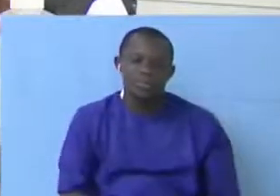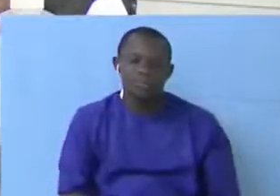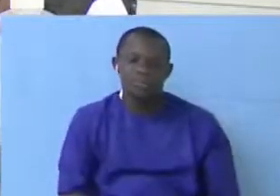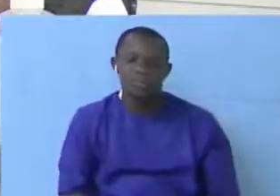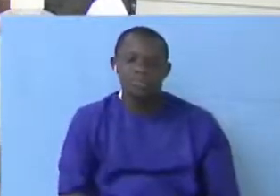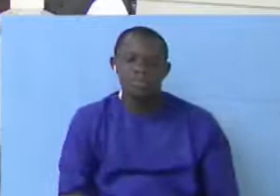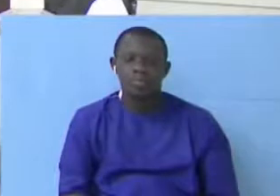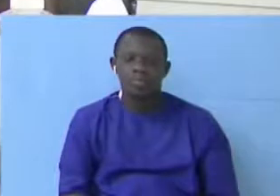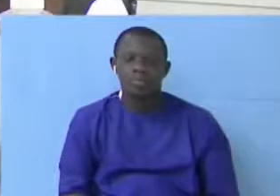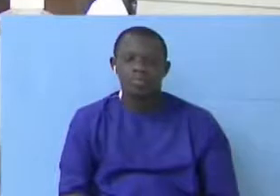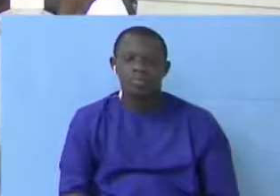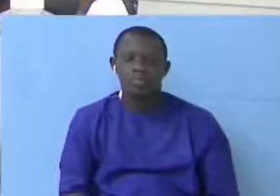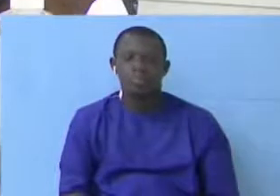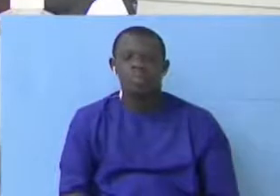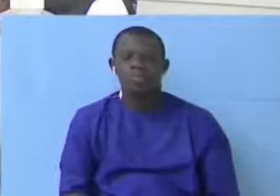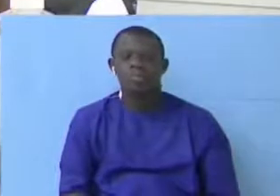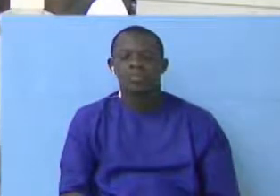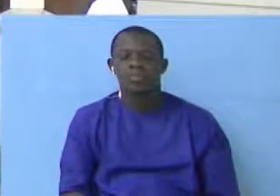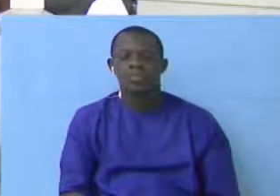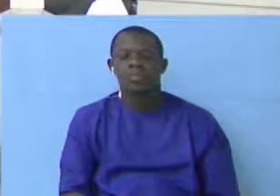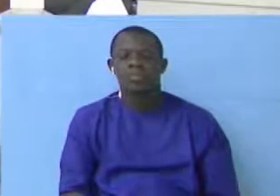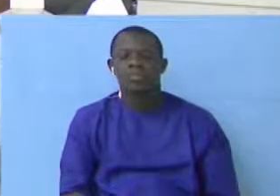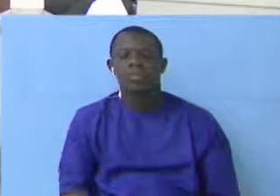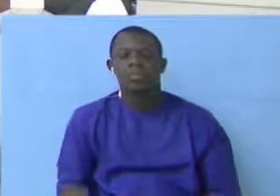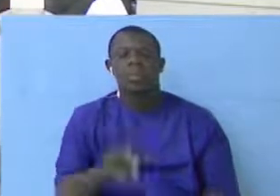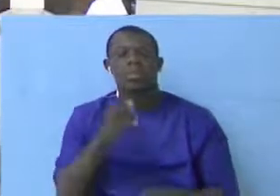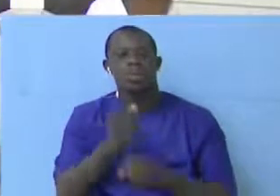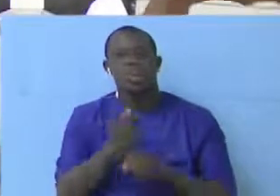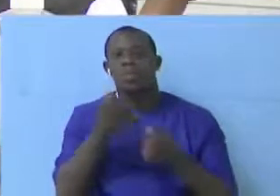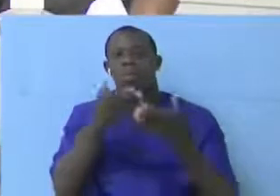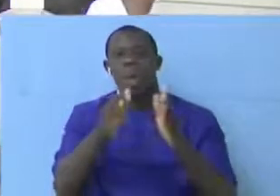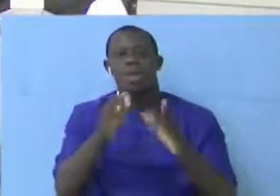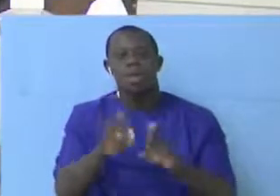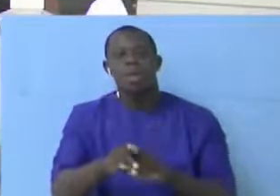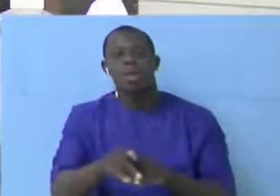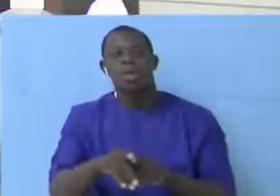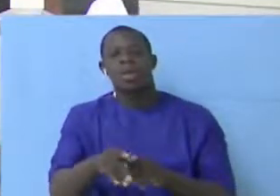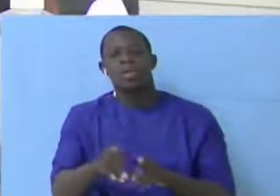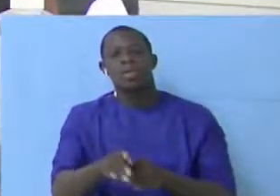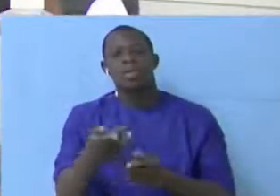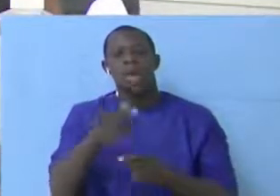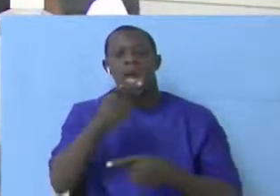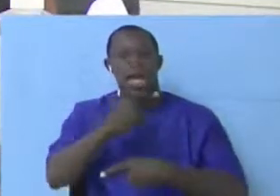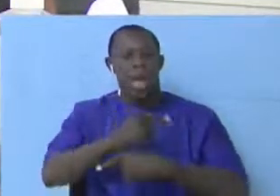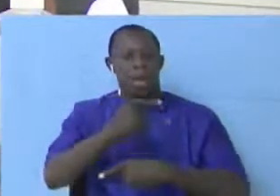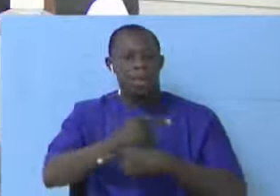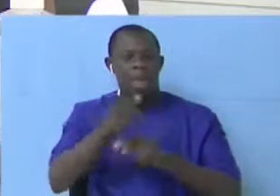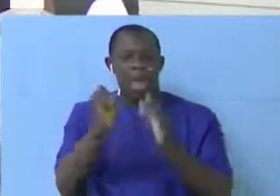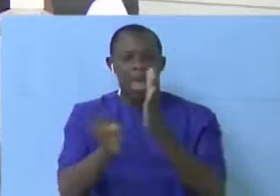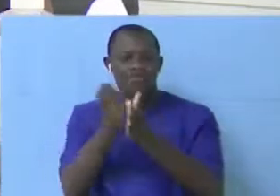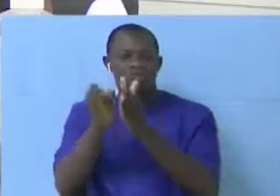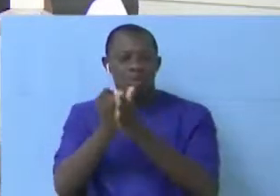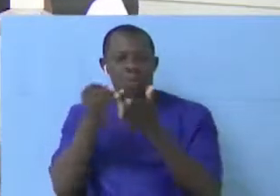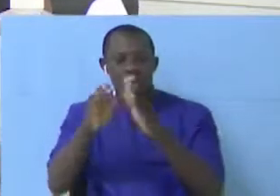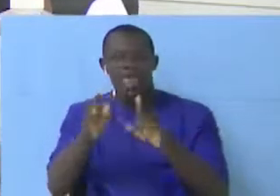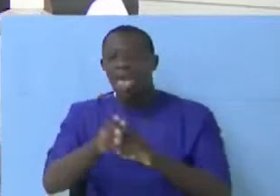And, you know, the Ford and Bago, you know, Gambia investigation, everybody, host of questions coming forward.